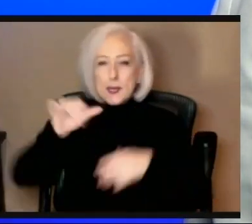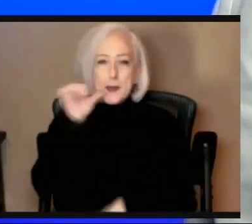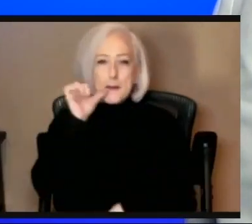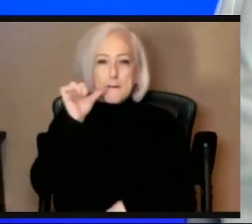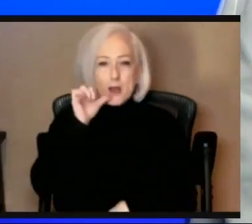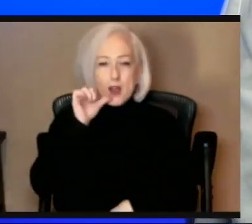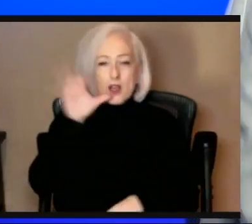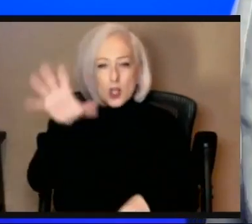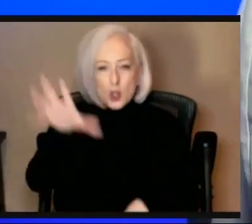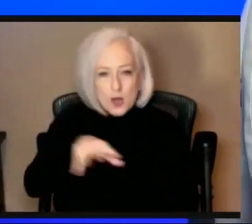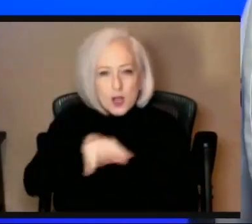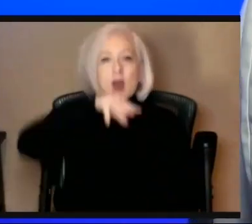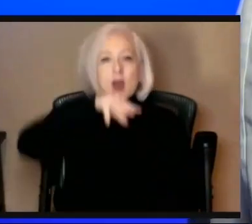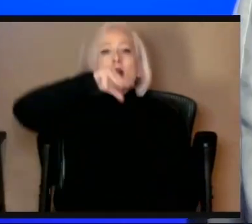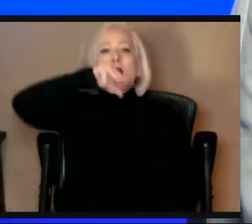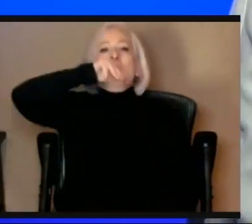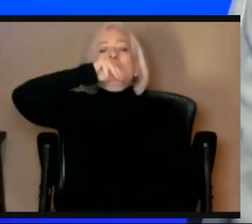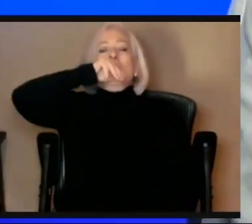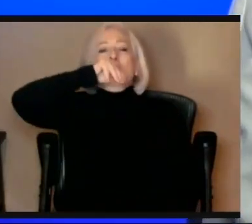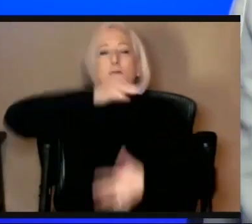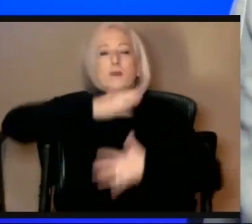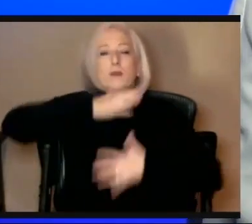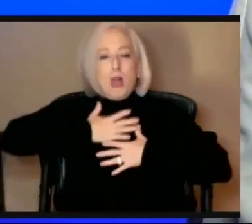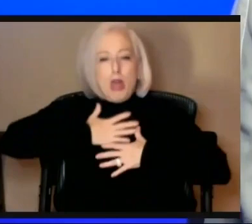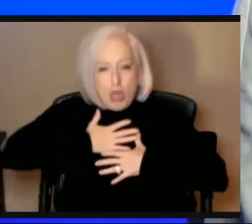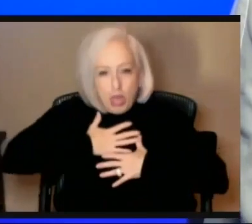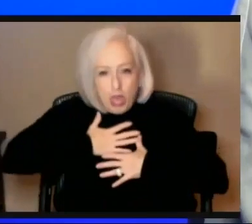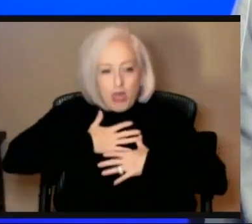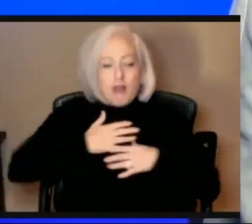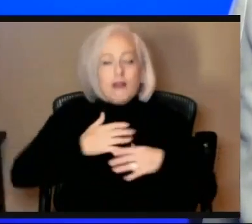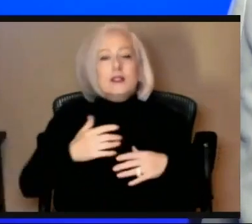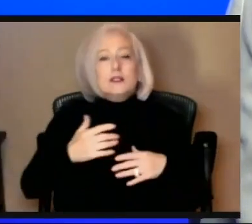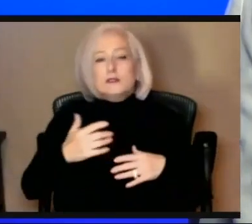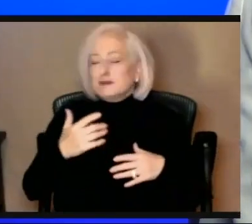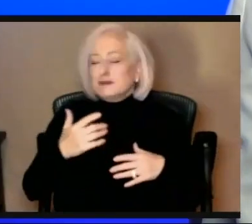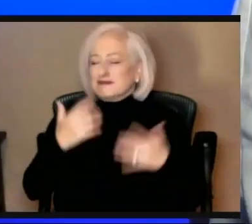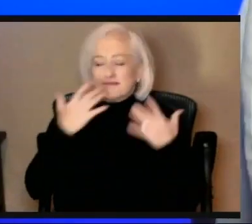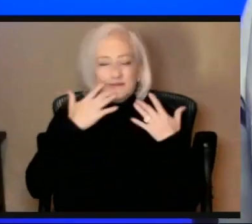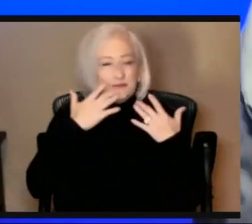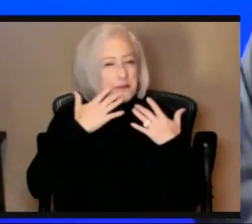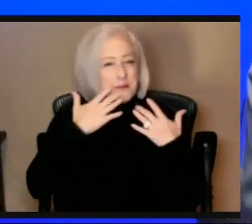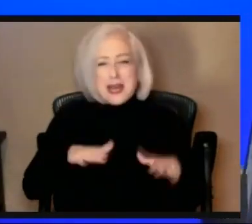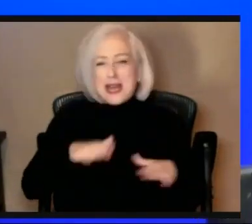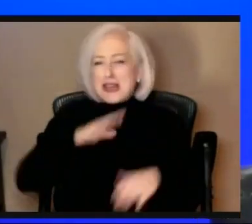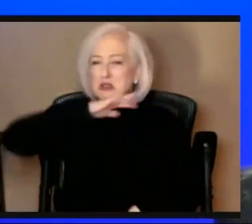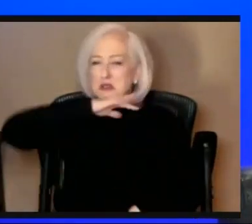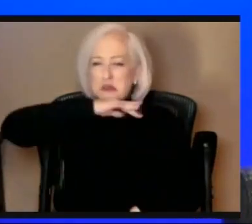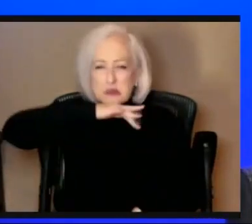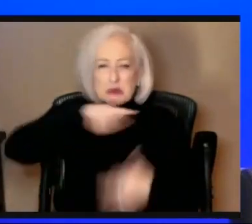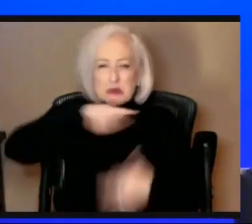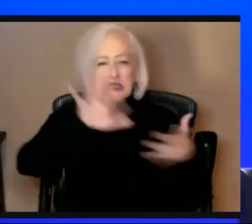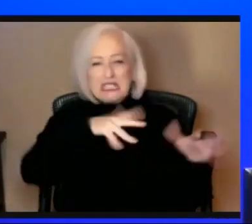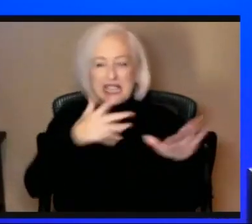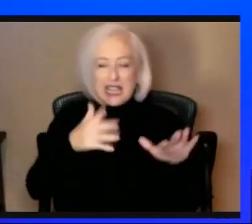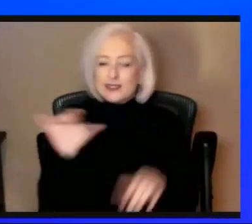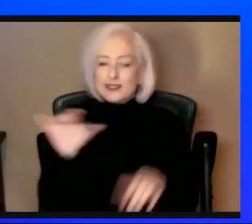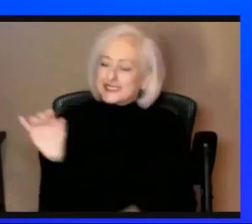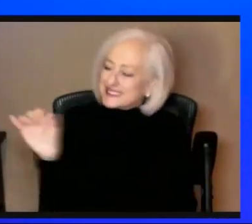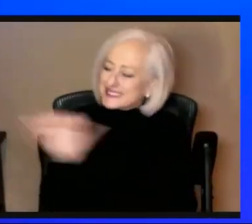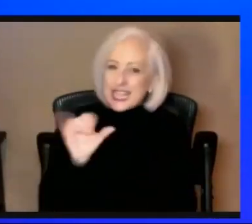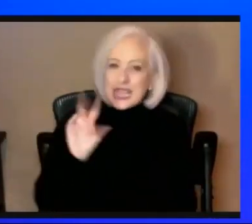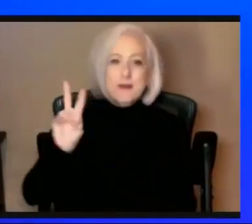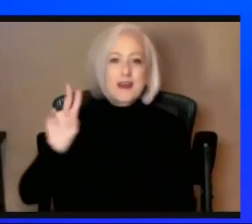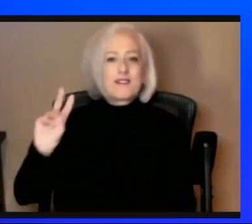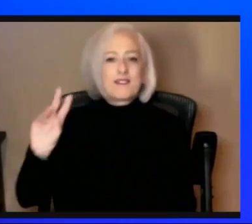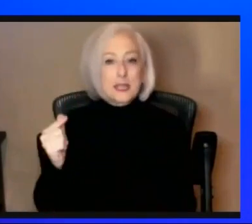and it's like you're just taking in a big breath of really polluted air, That's what you're doing with vaping every time. It may not be the